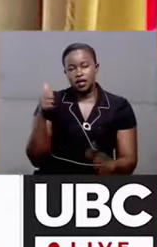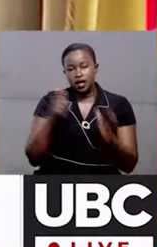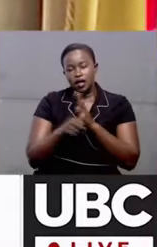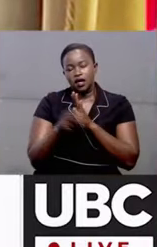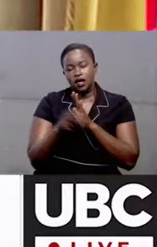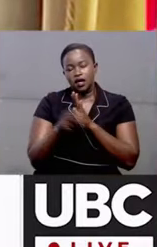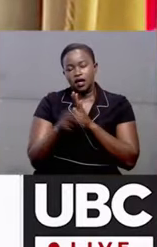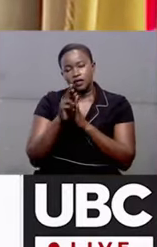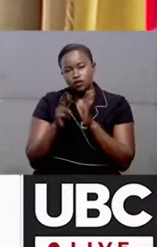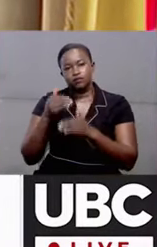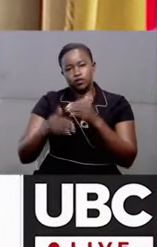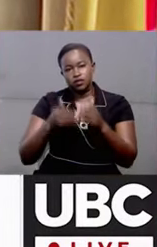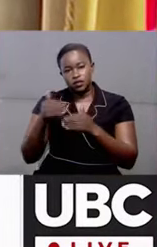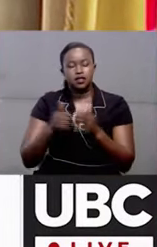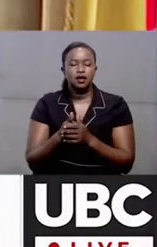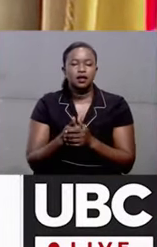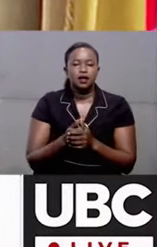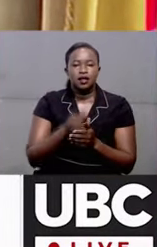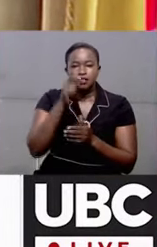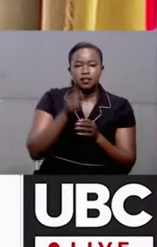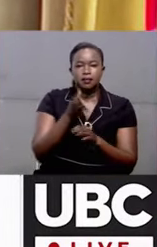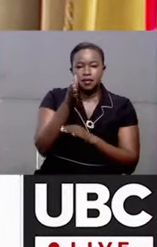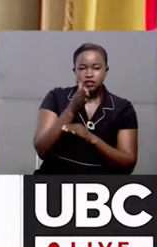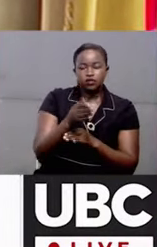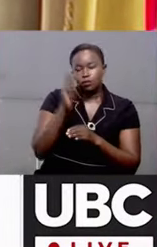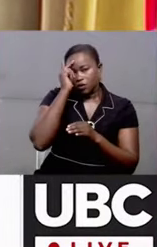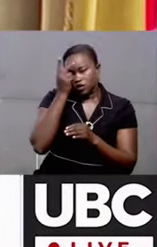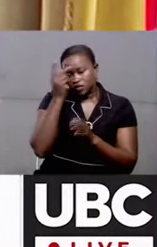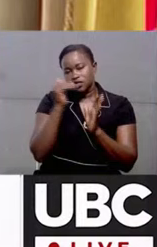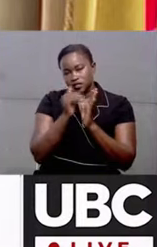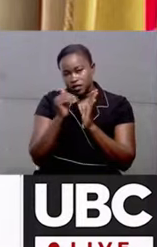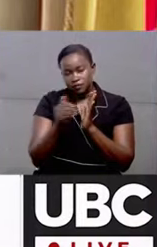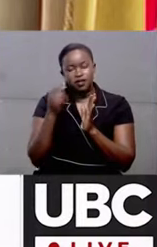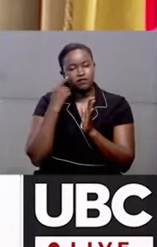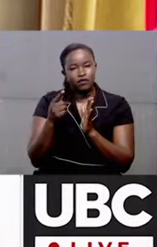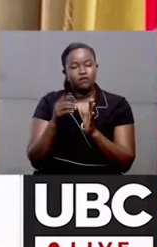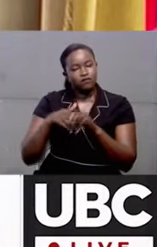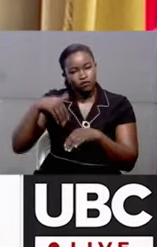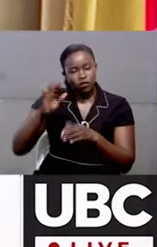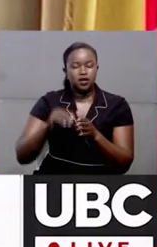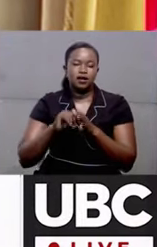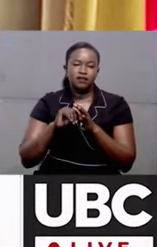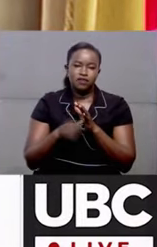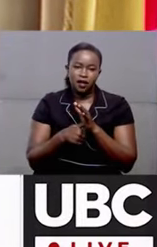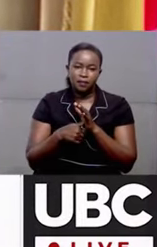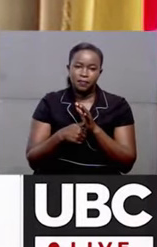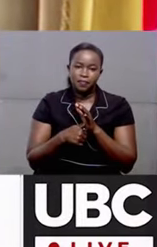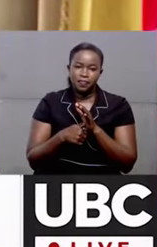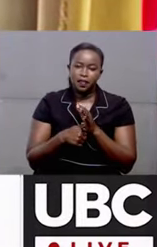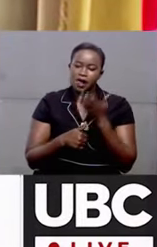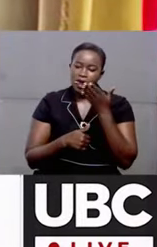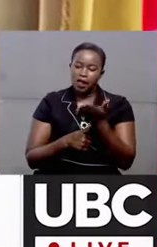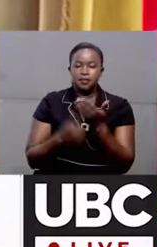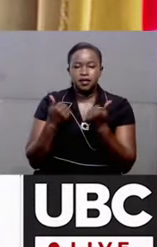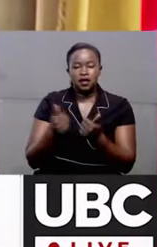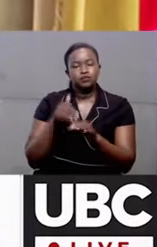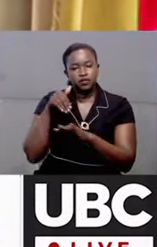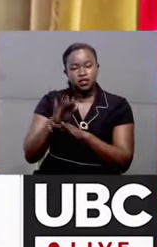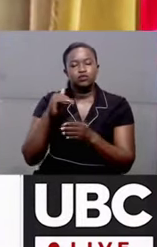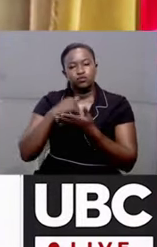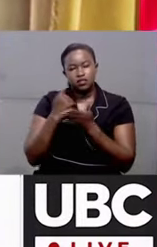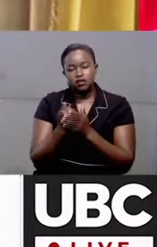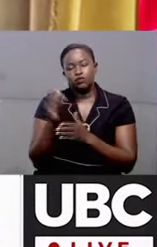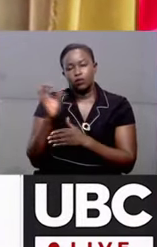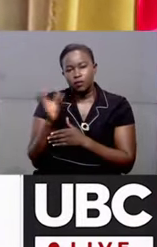Procedure, the Municipal Statement for Foreign Affairs stands the referred to the Sectoral